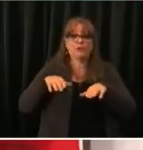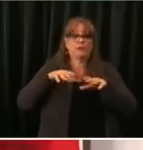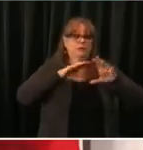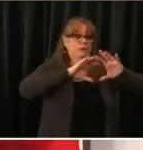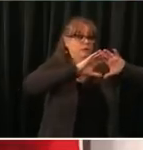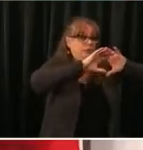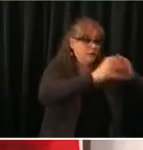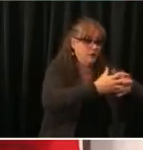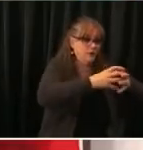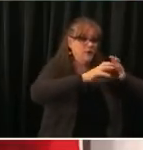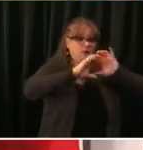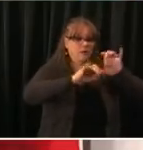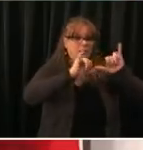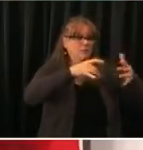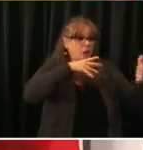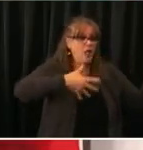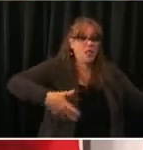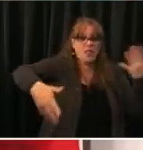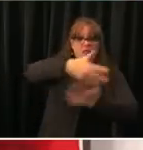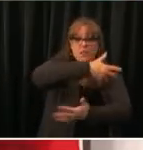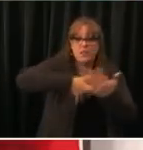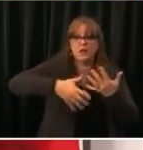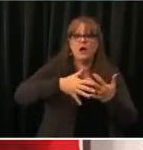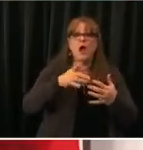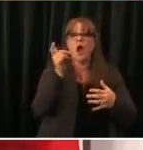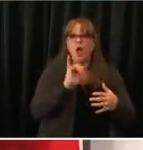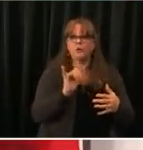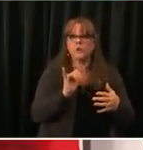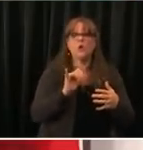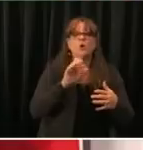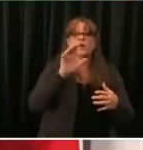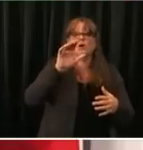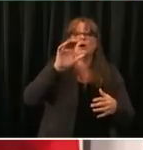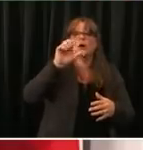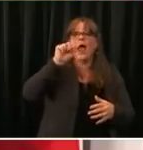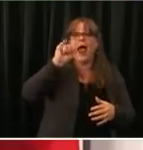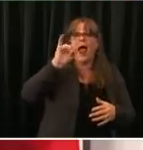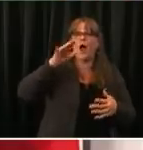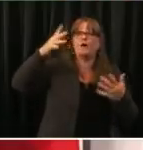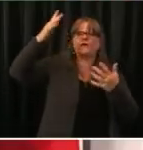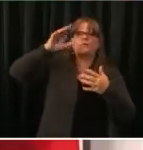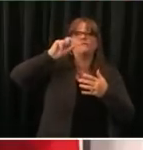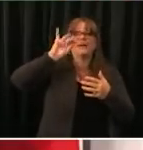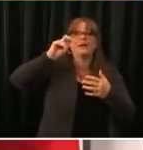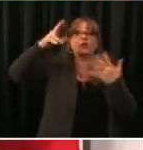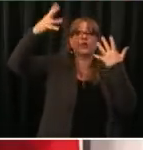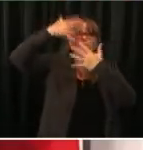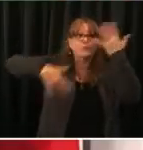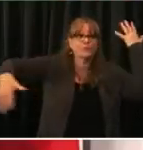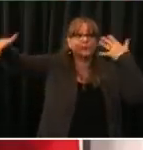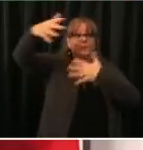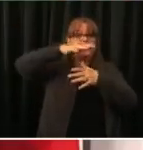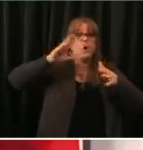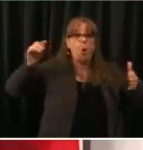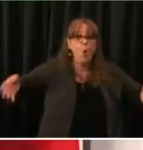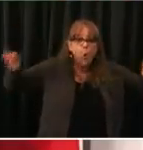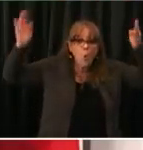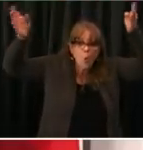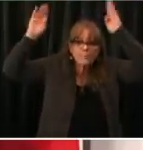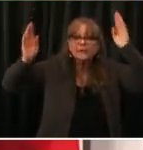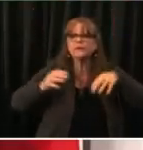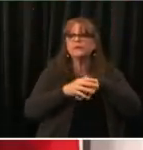It includes ventilation and social distancing protocols. And then the new one that we announced is the Binax testing partnership that allows every